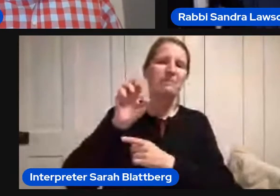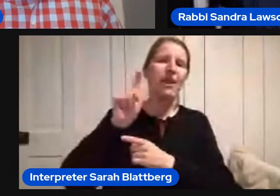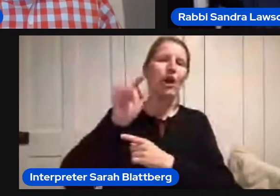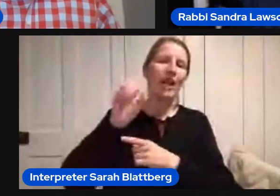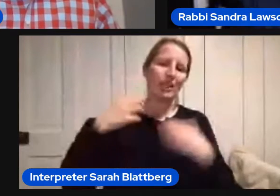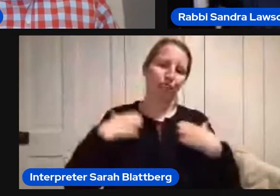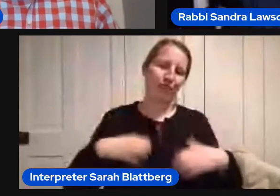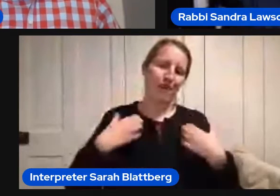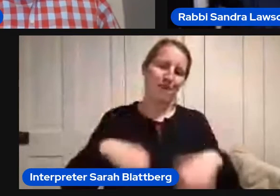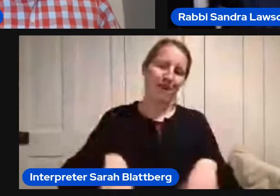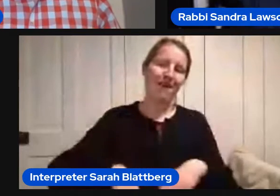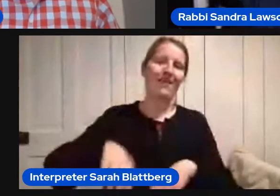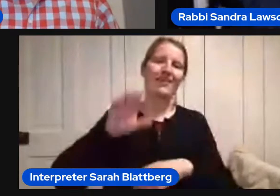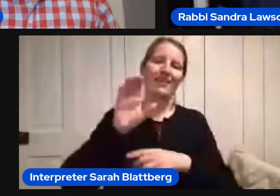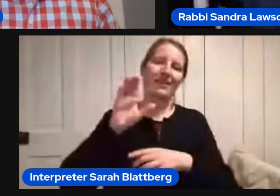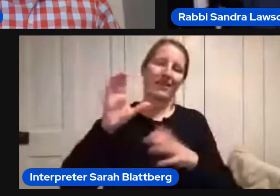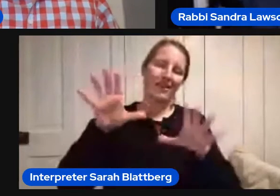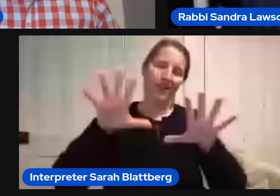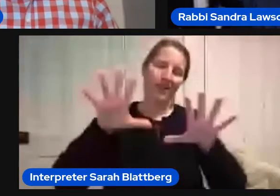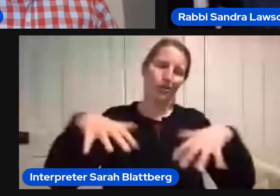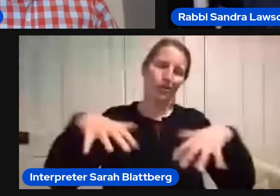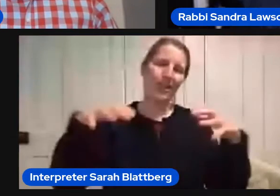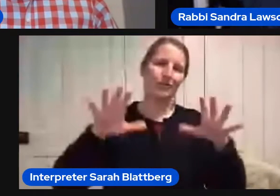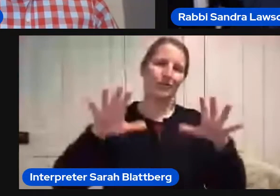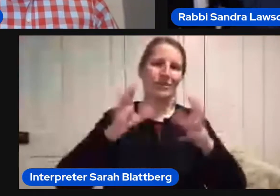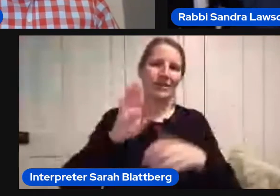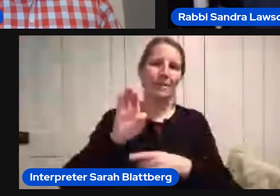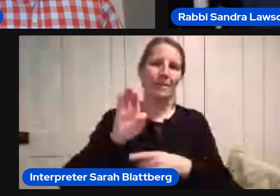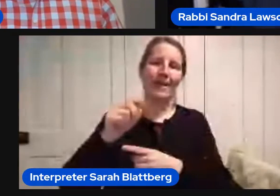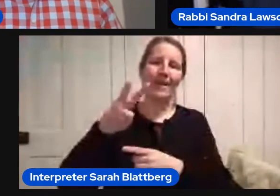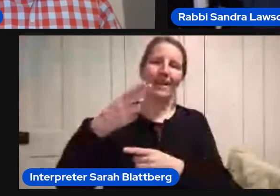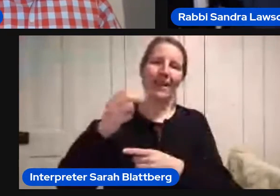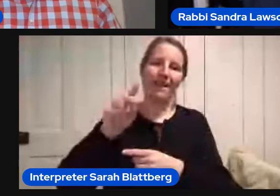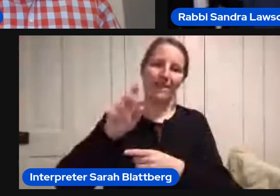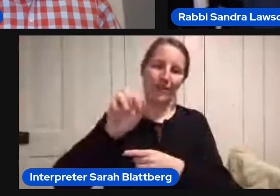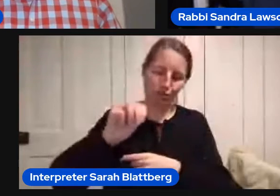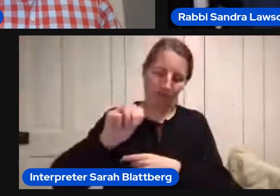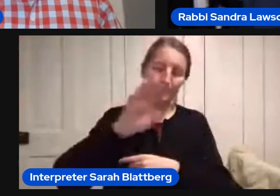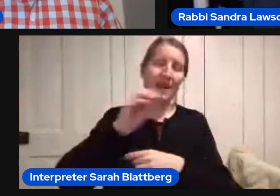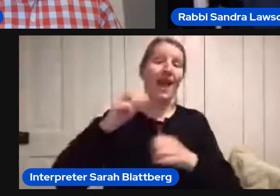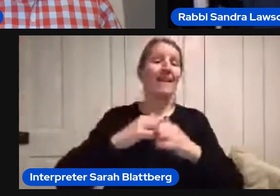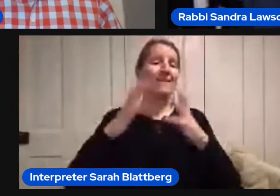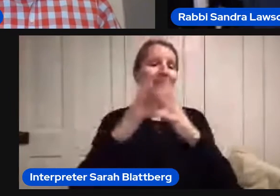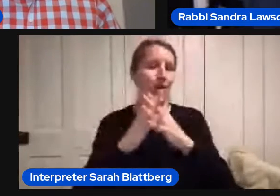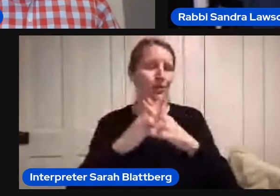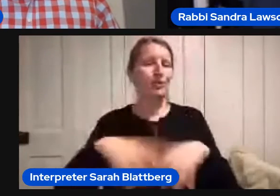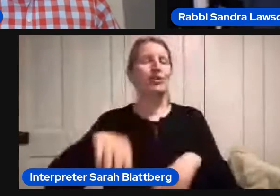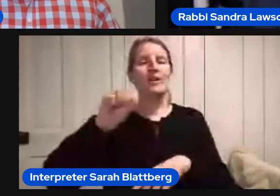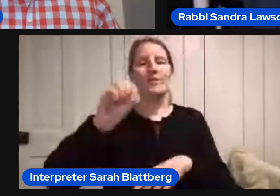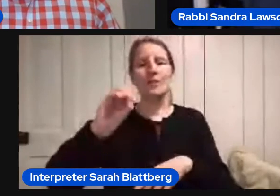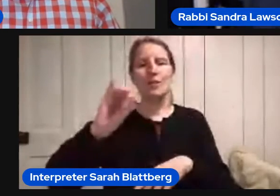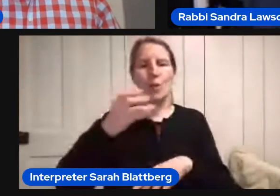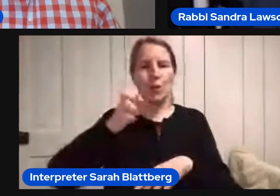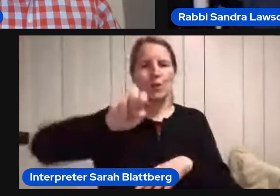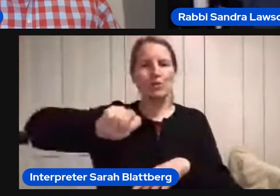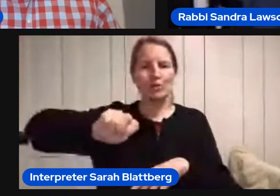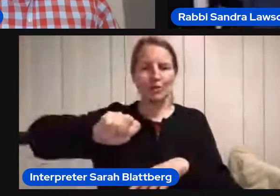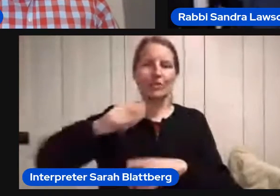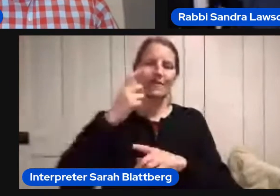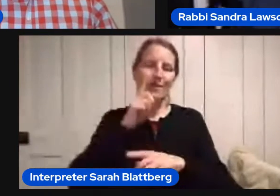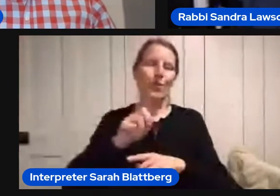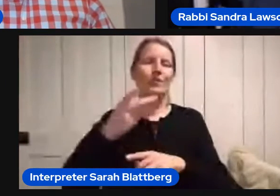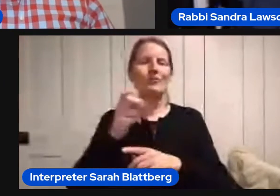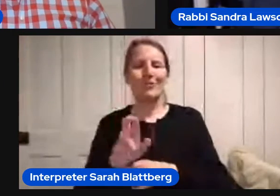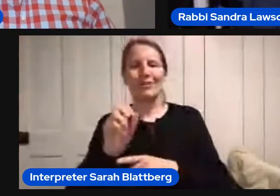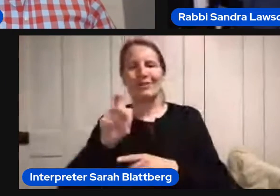of Congregation Beit Chaverim. I'm the founder of SOJOURN, the Southern Jewish Resource Network for Gender and Sexual Diversity. And I'm